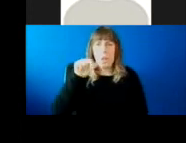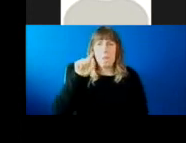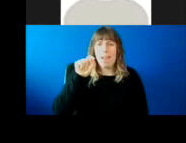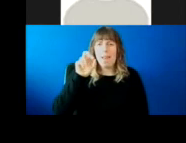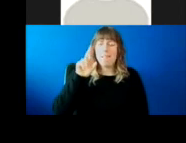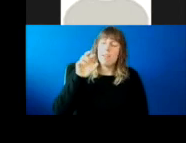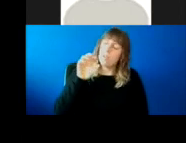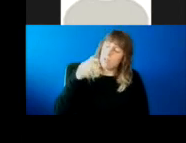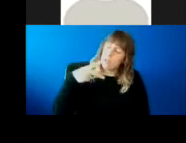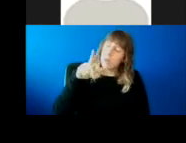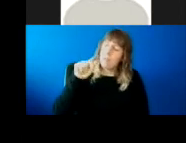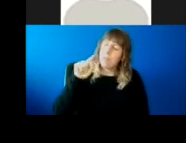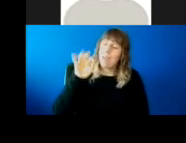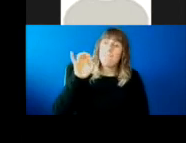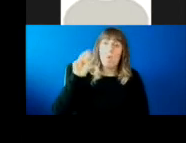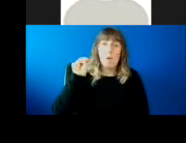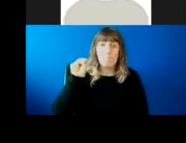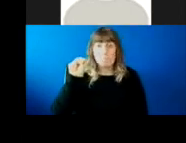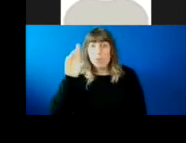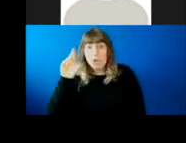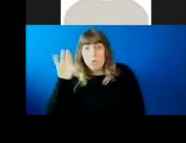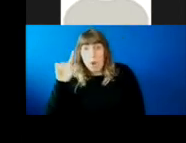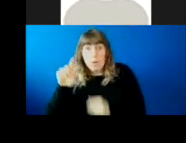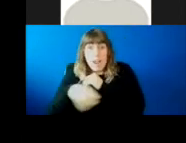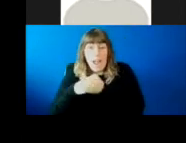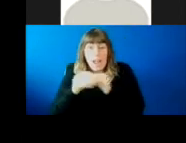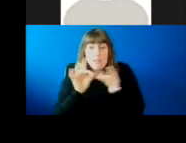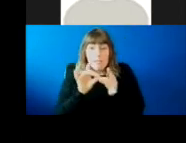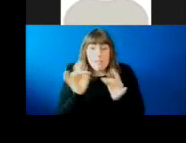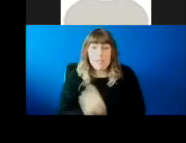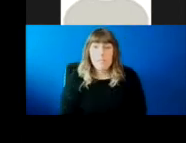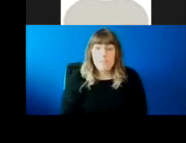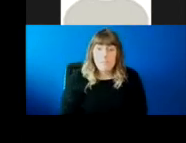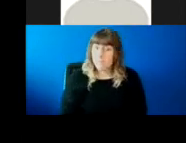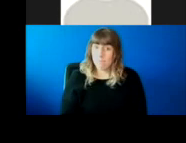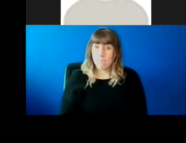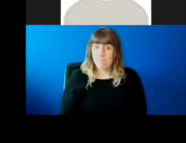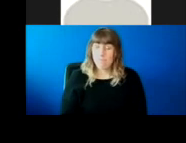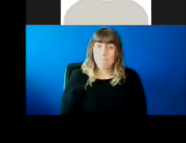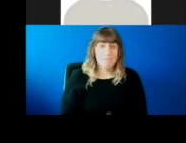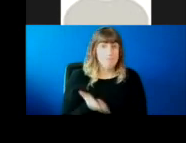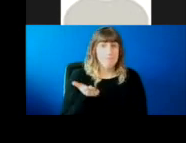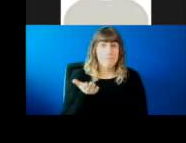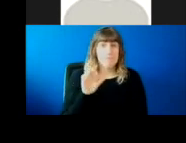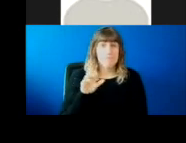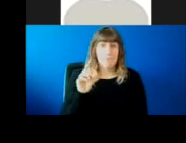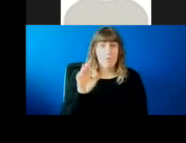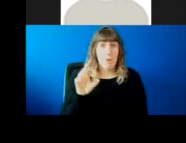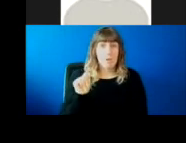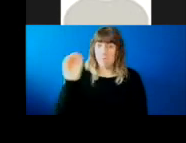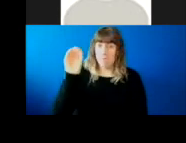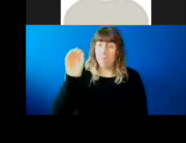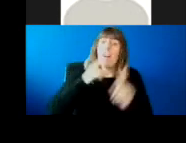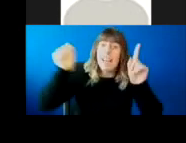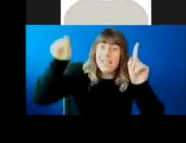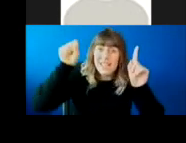come live and just have a little like caboose on this? Going once, going twice, Robert? Nope. Okay. Well, no,